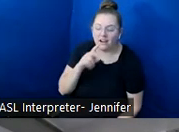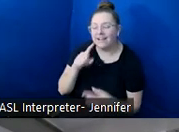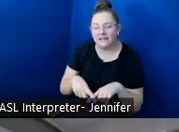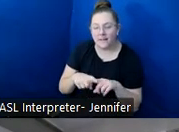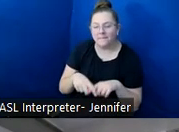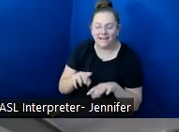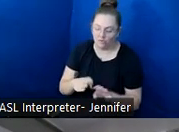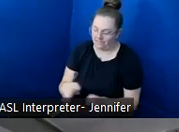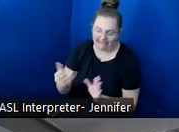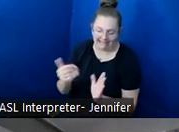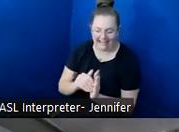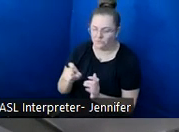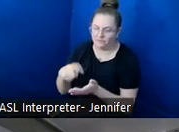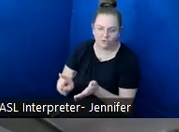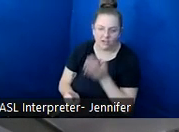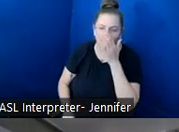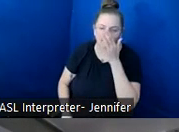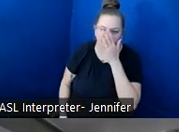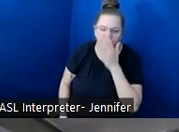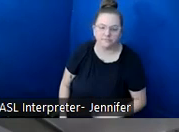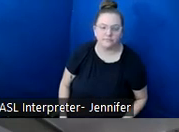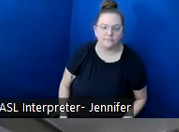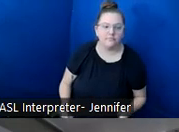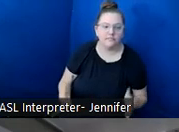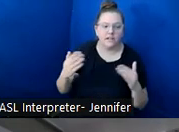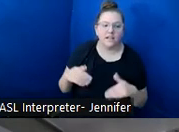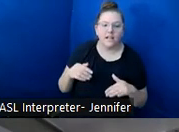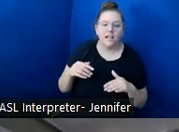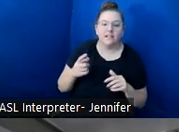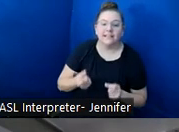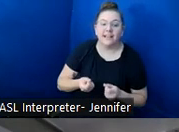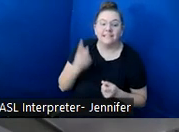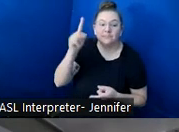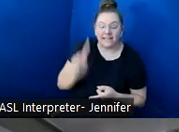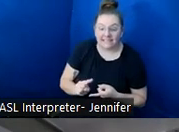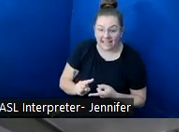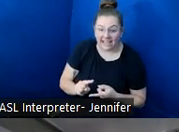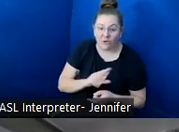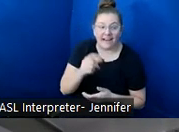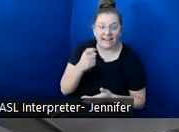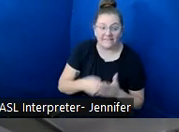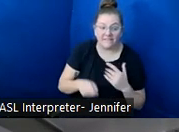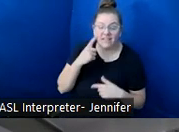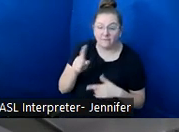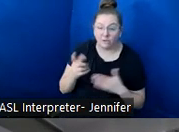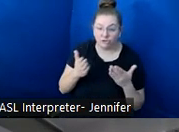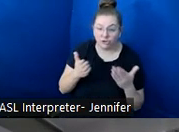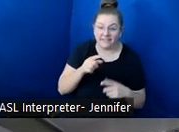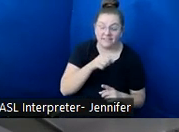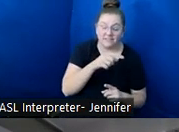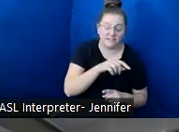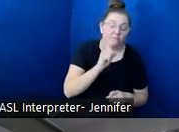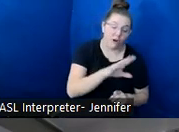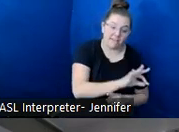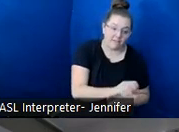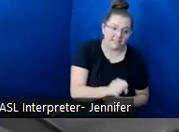you'll have to check with that. Spend downs, if you have a medical spend down in fee for service, a provider will bill you for them.